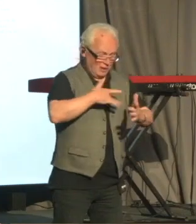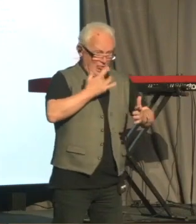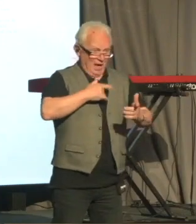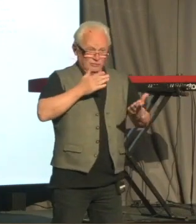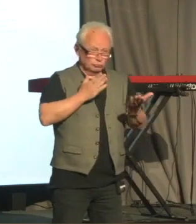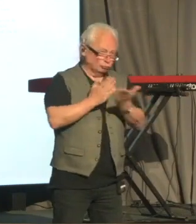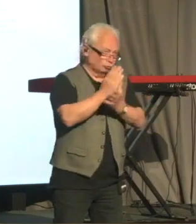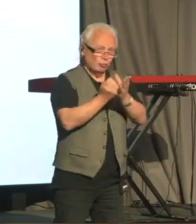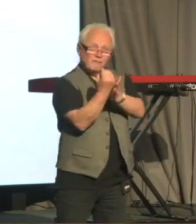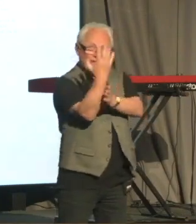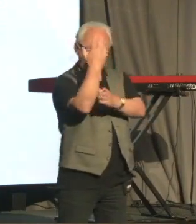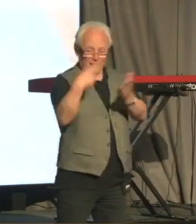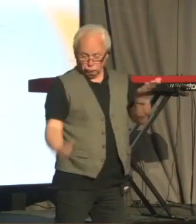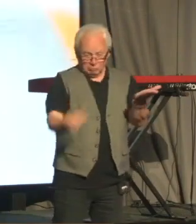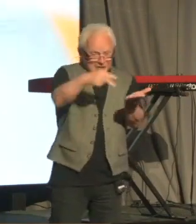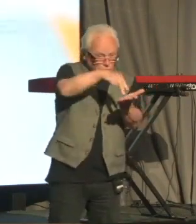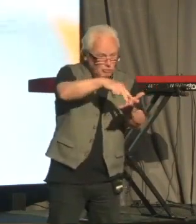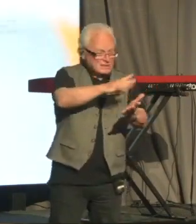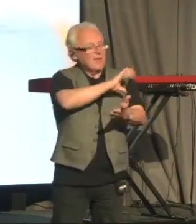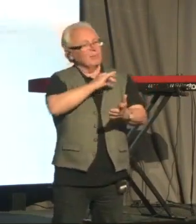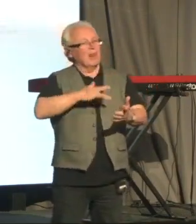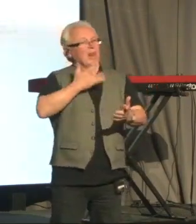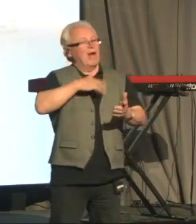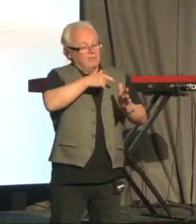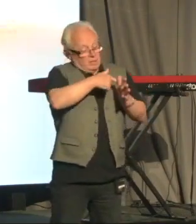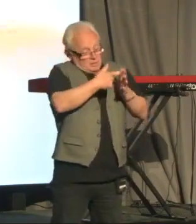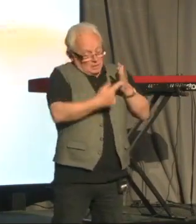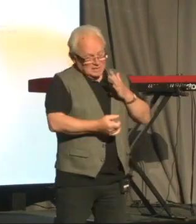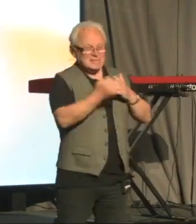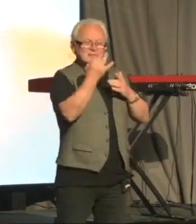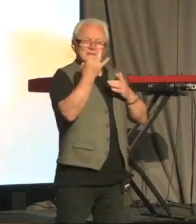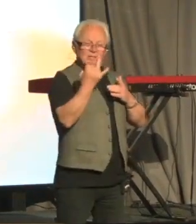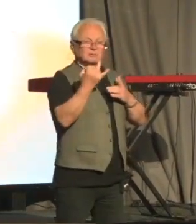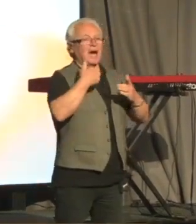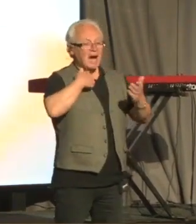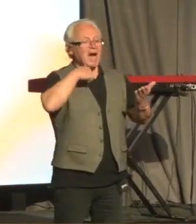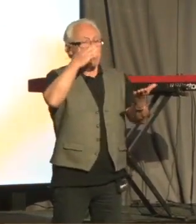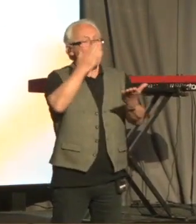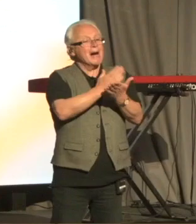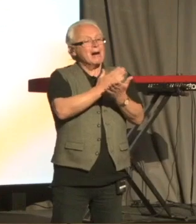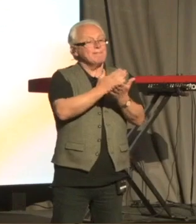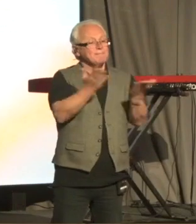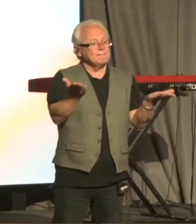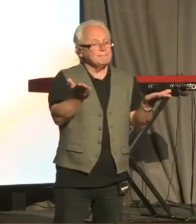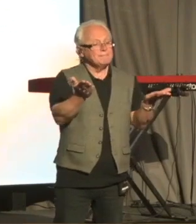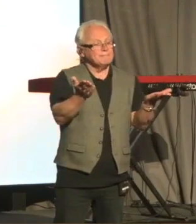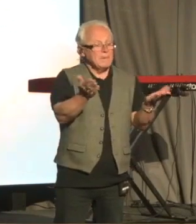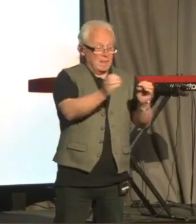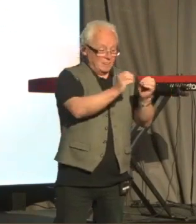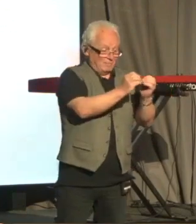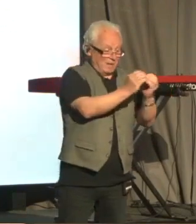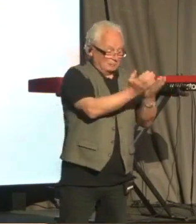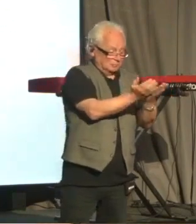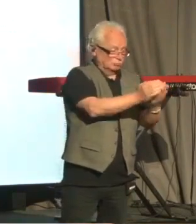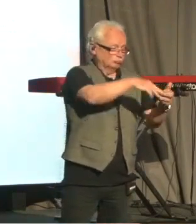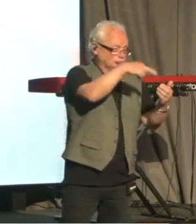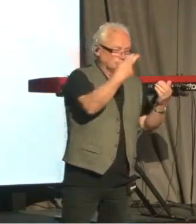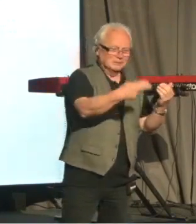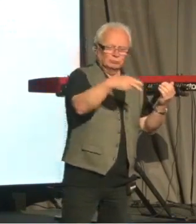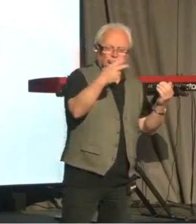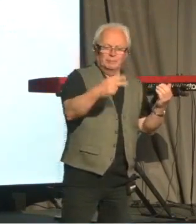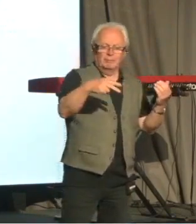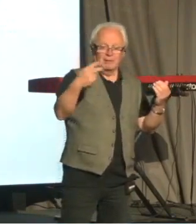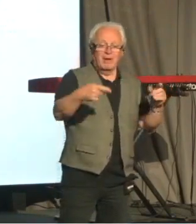the resurrection and the life. I am." You know, the Bible echoes itself